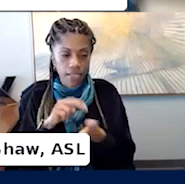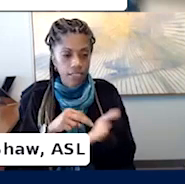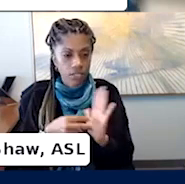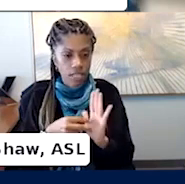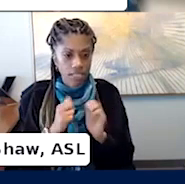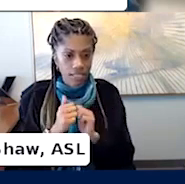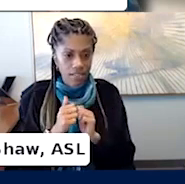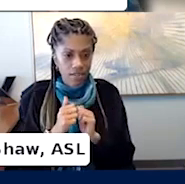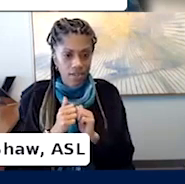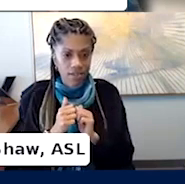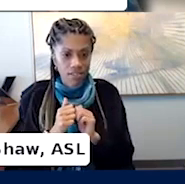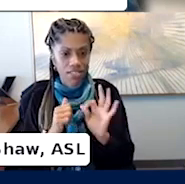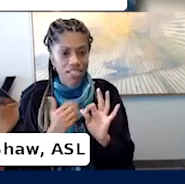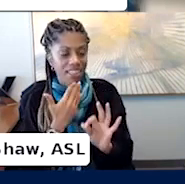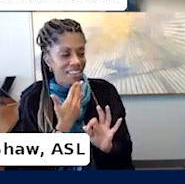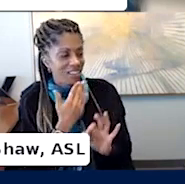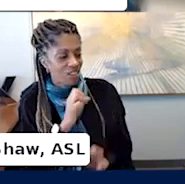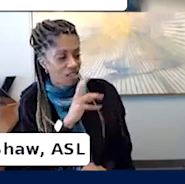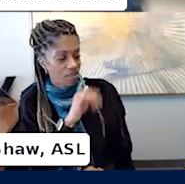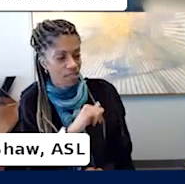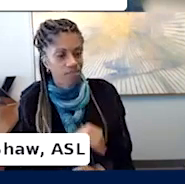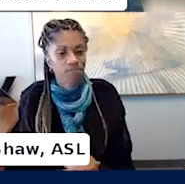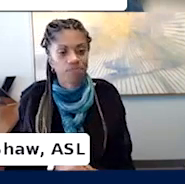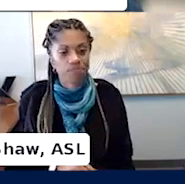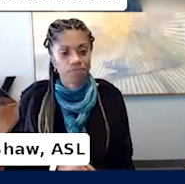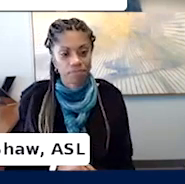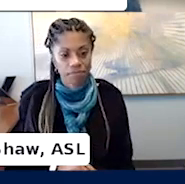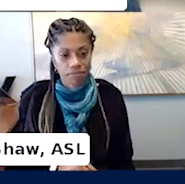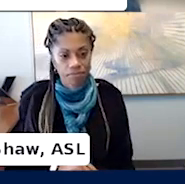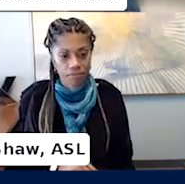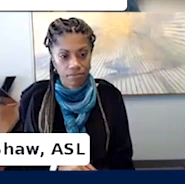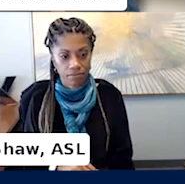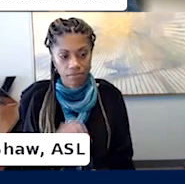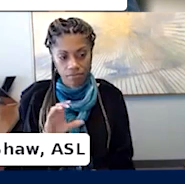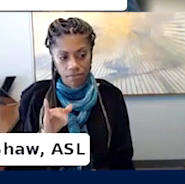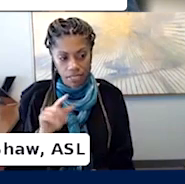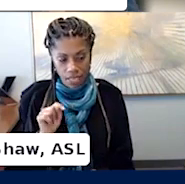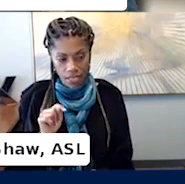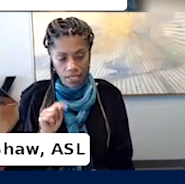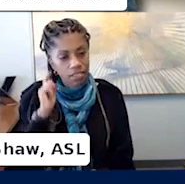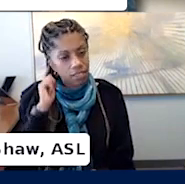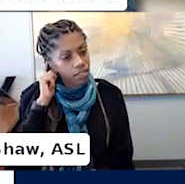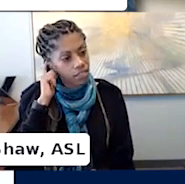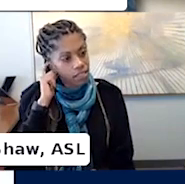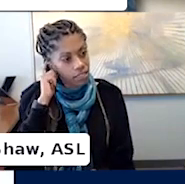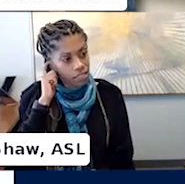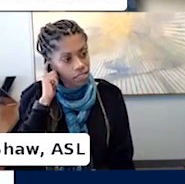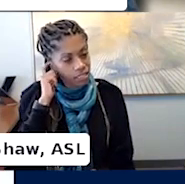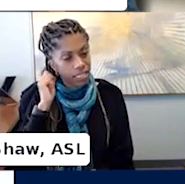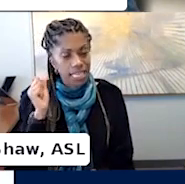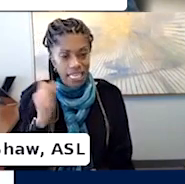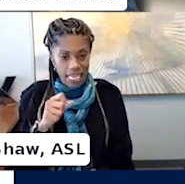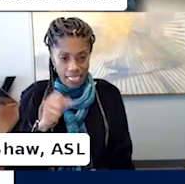Great. Thanks so much, Emily. So yeah, as we mentioned earlier, StoryCorps Studios is the services arm